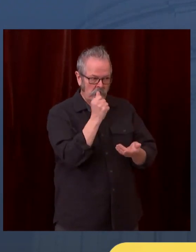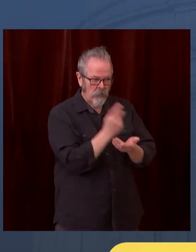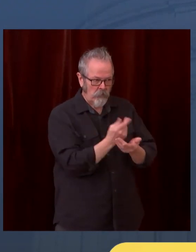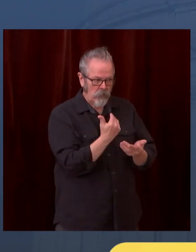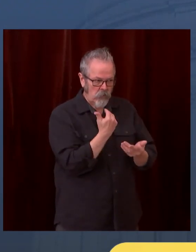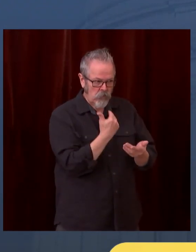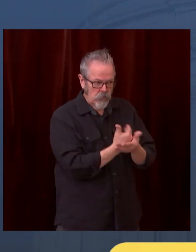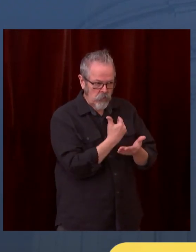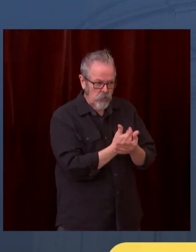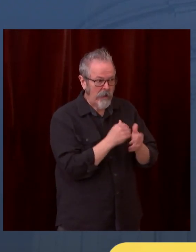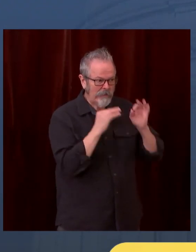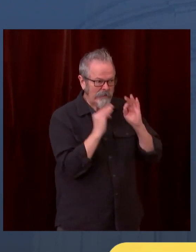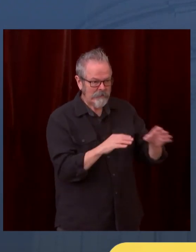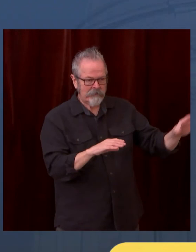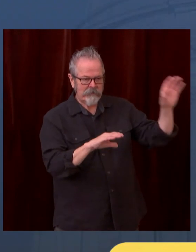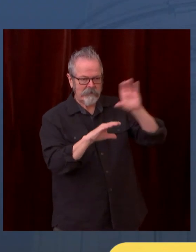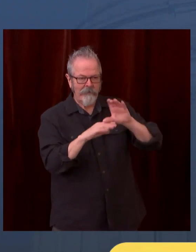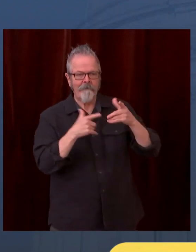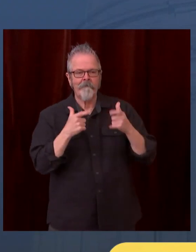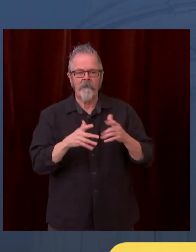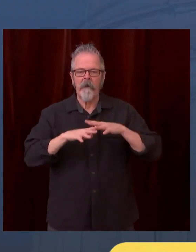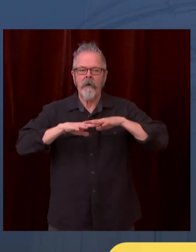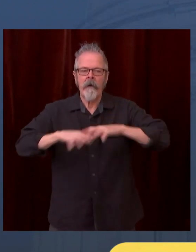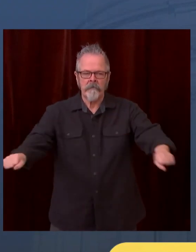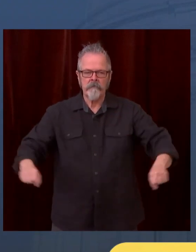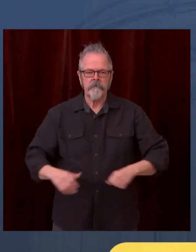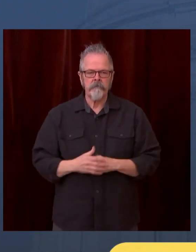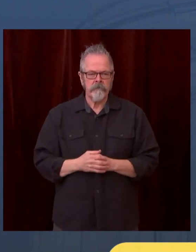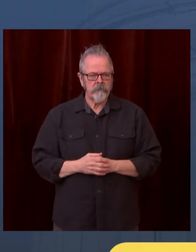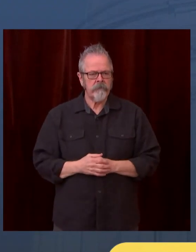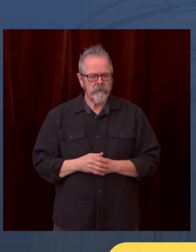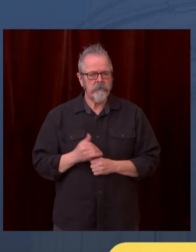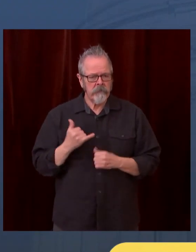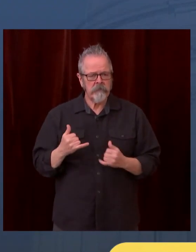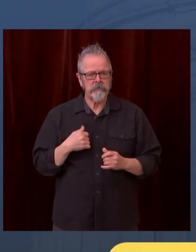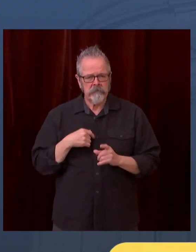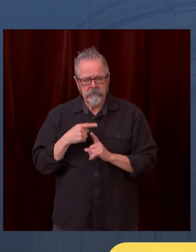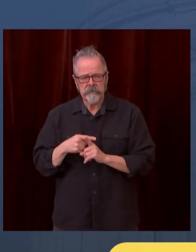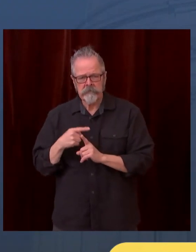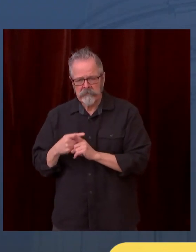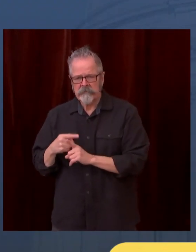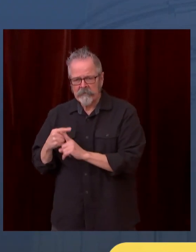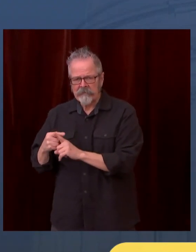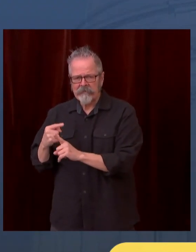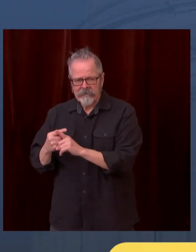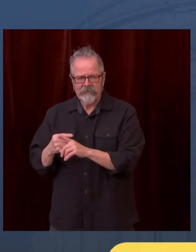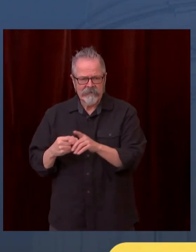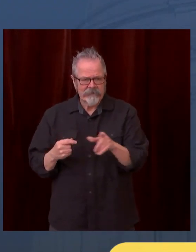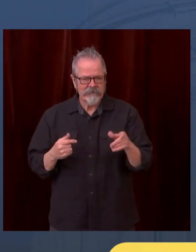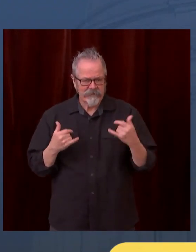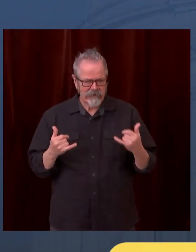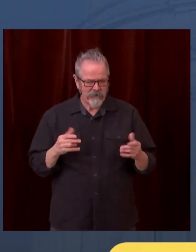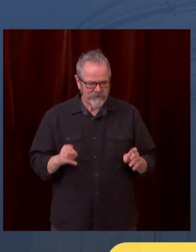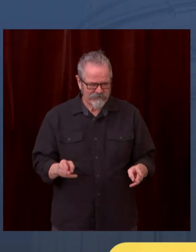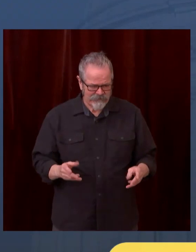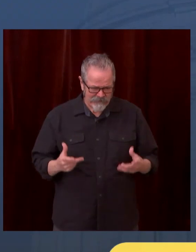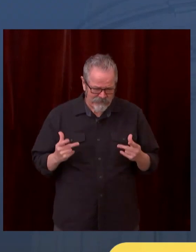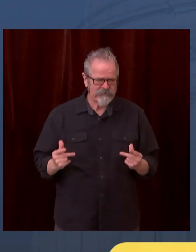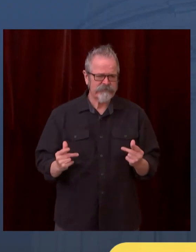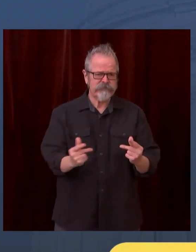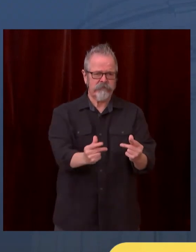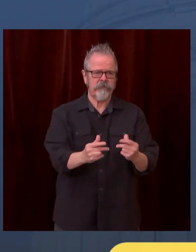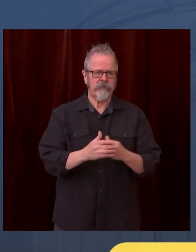news out here that we will be able to avoid subsequent surges, but only if all of us remain